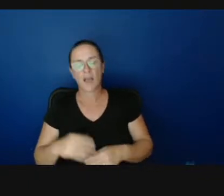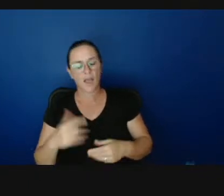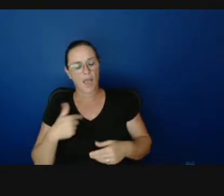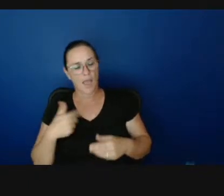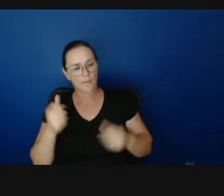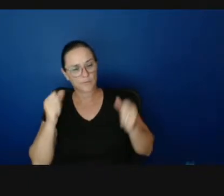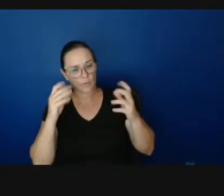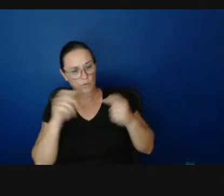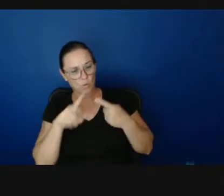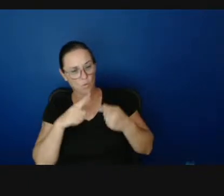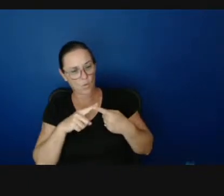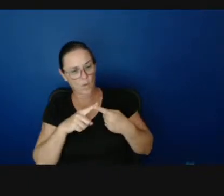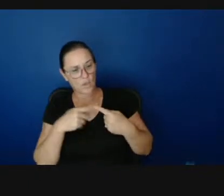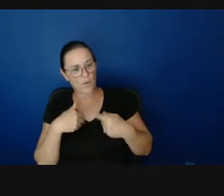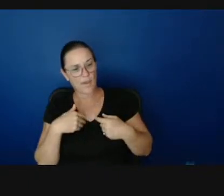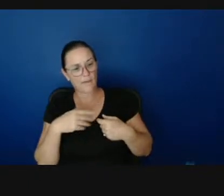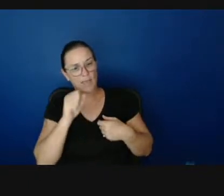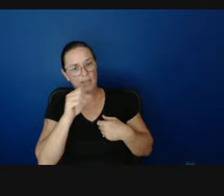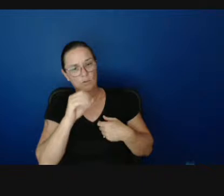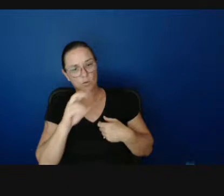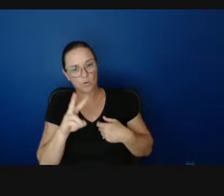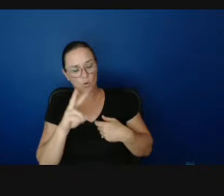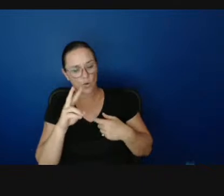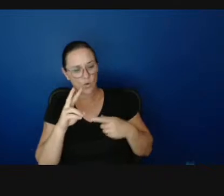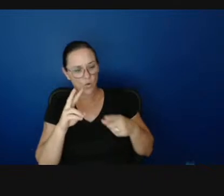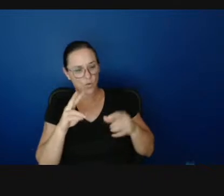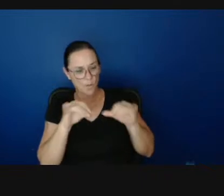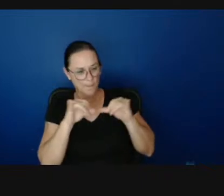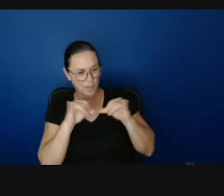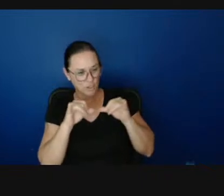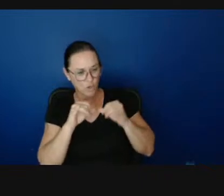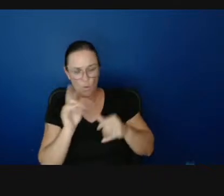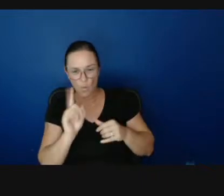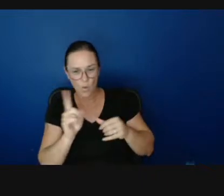SO2, would play such a factor in, because again, where would you measure from